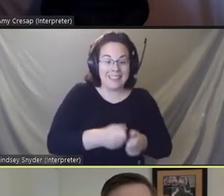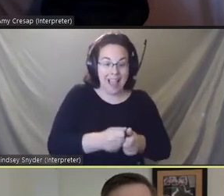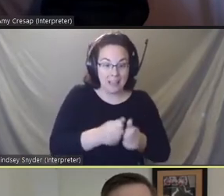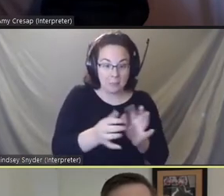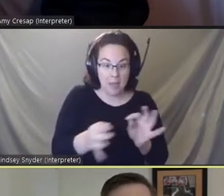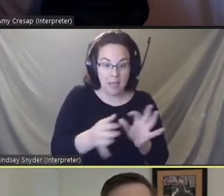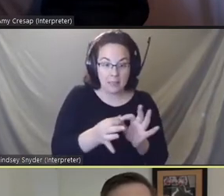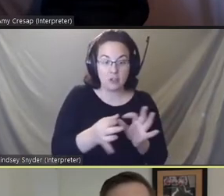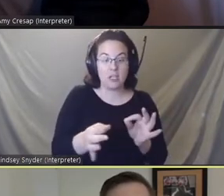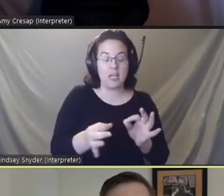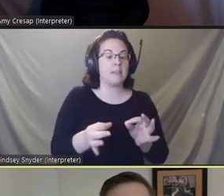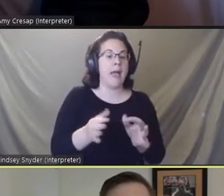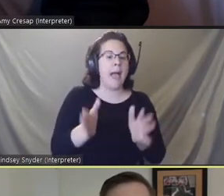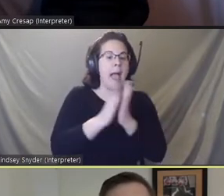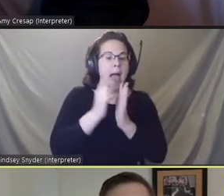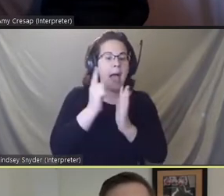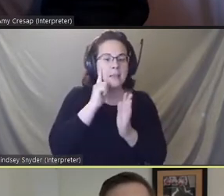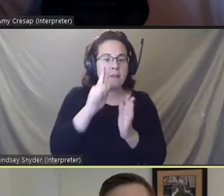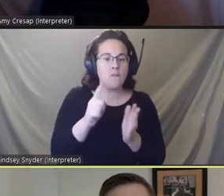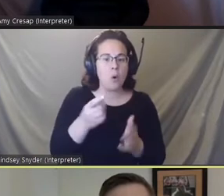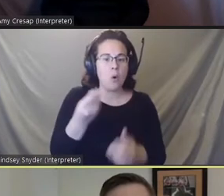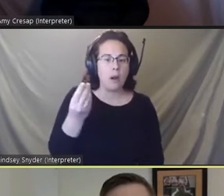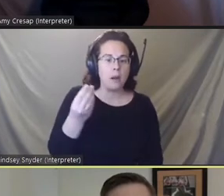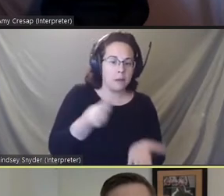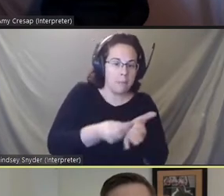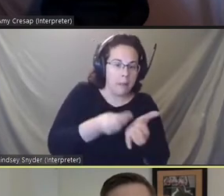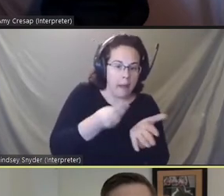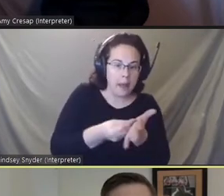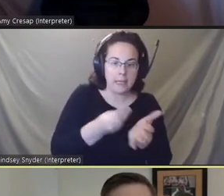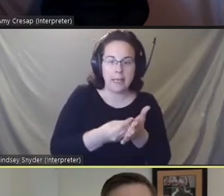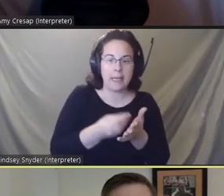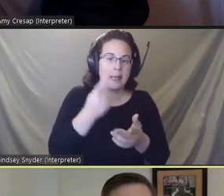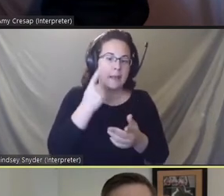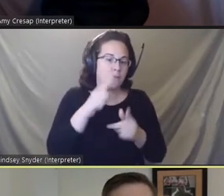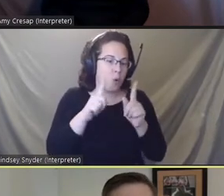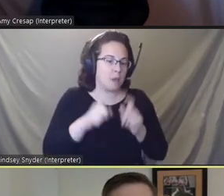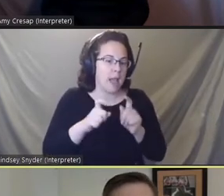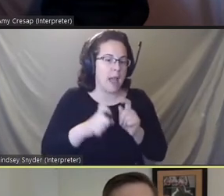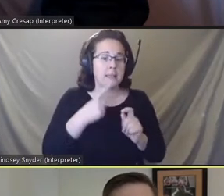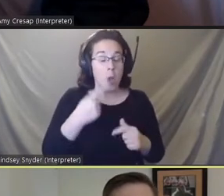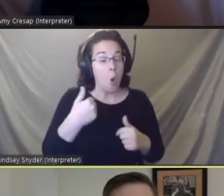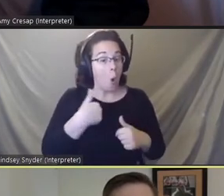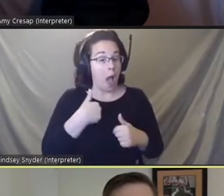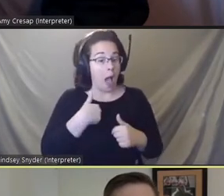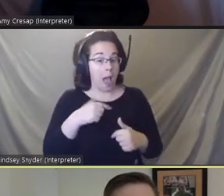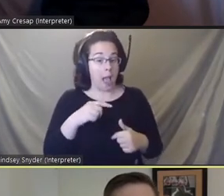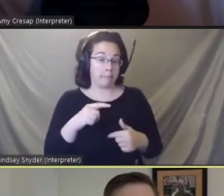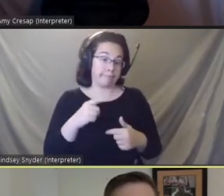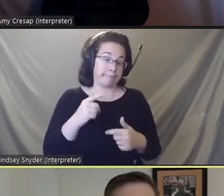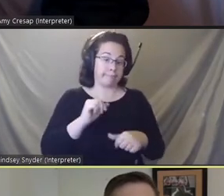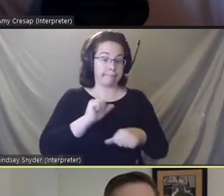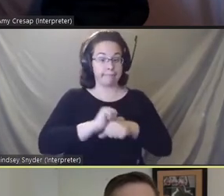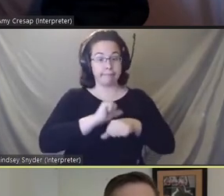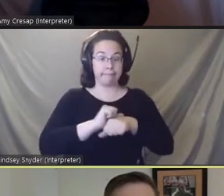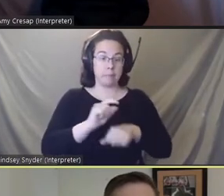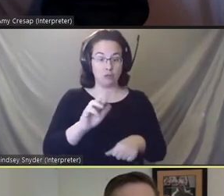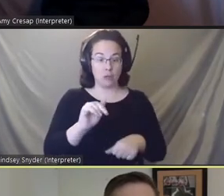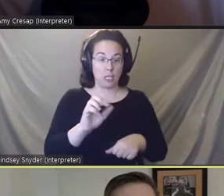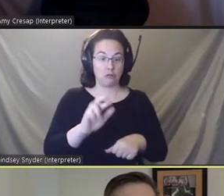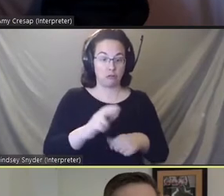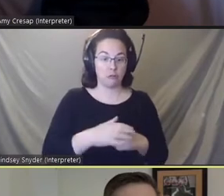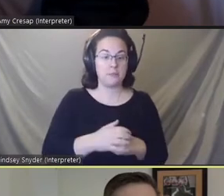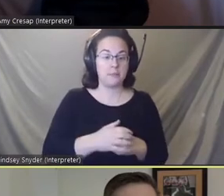advance payment for required tests under the guise of contact tracing. Some of these scams were even spoofing local